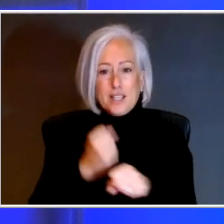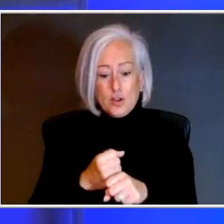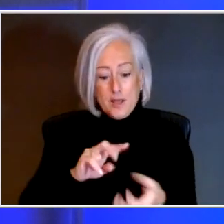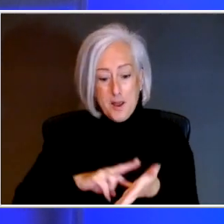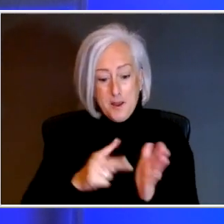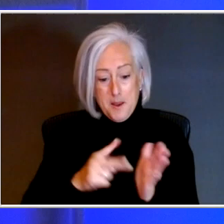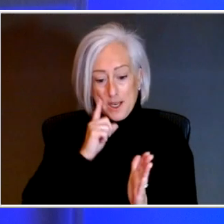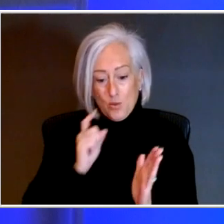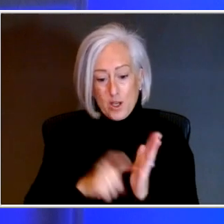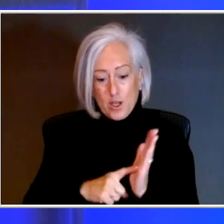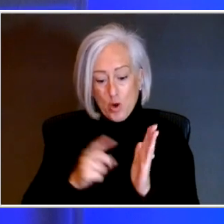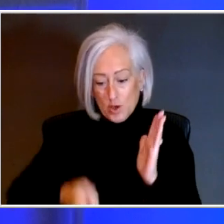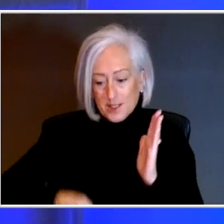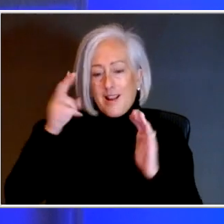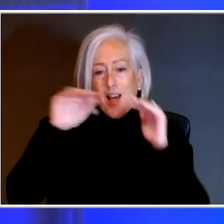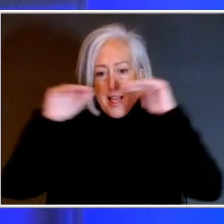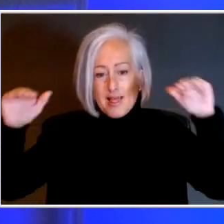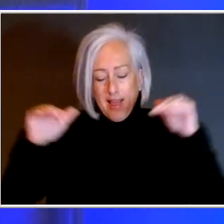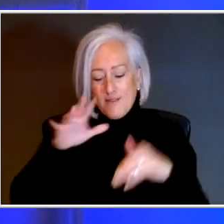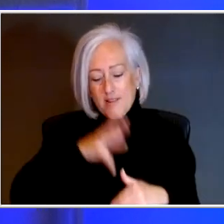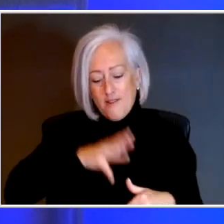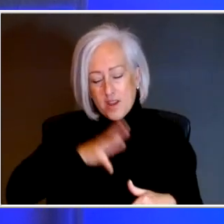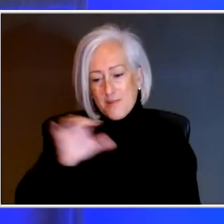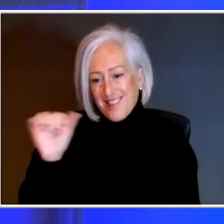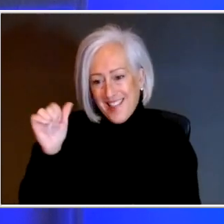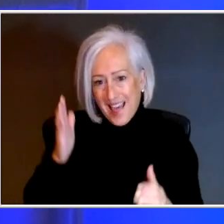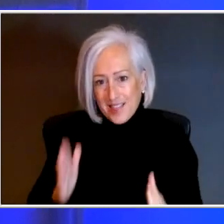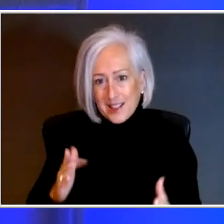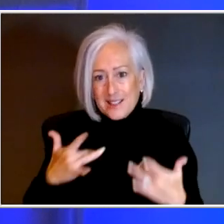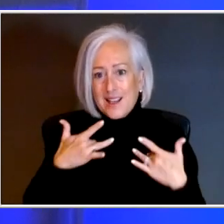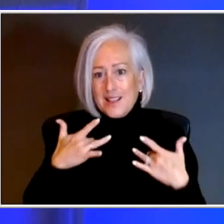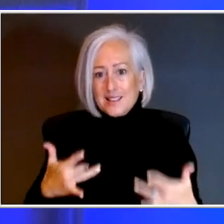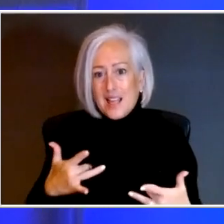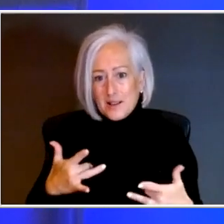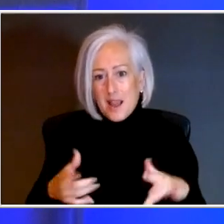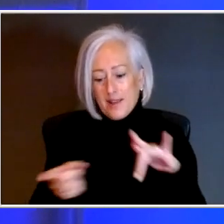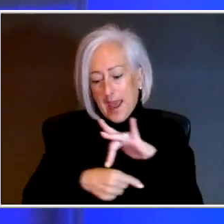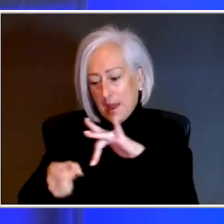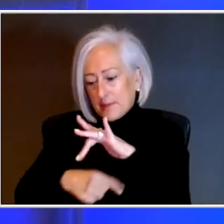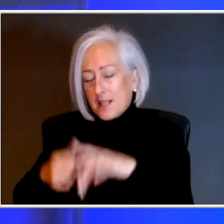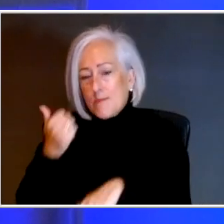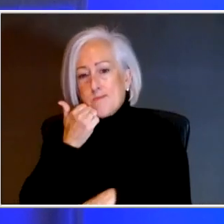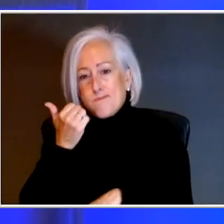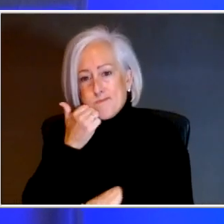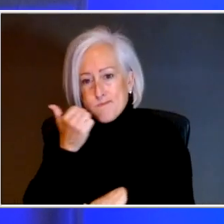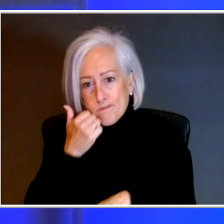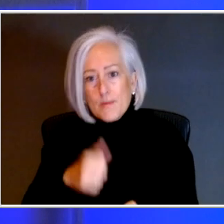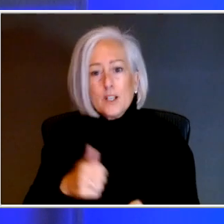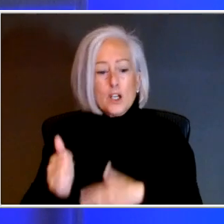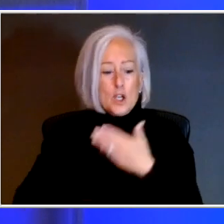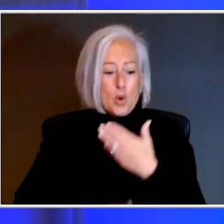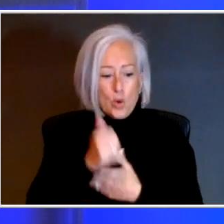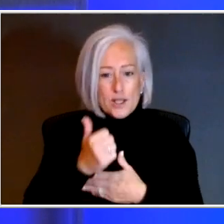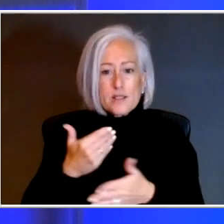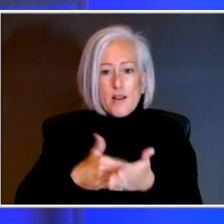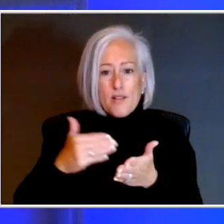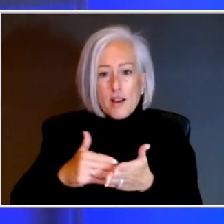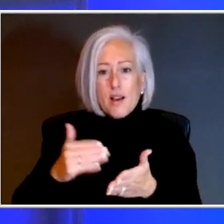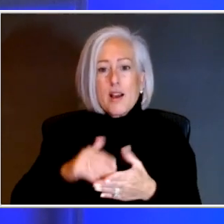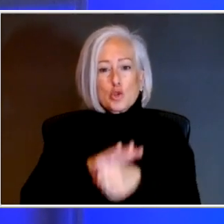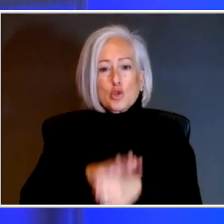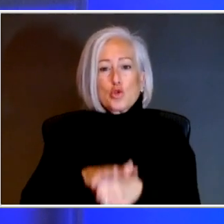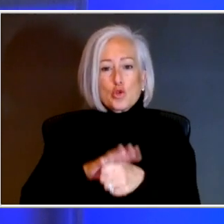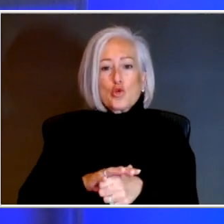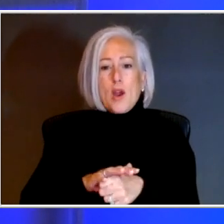high-level female athletes, they would have a tendency to have irregular absent menstrual cycles, increased risk of reoccurring stress fractures, low bone